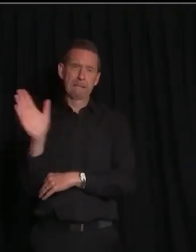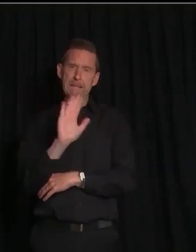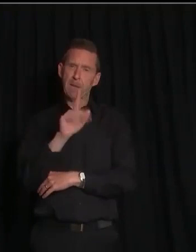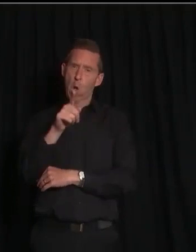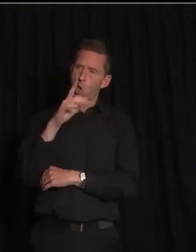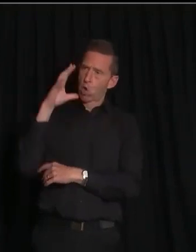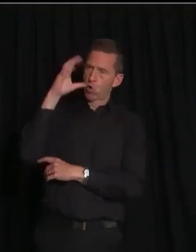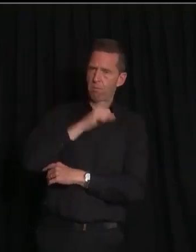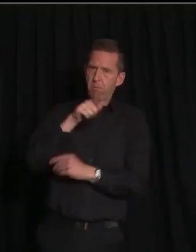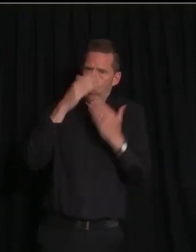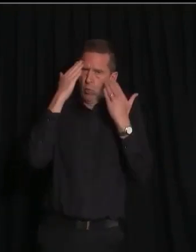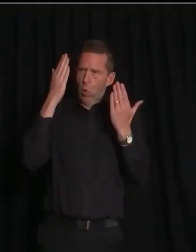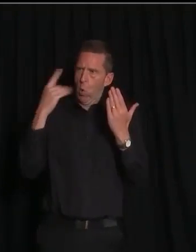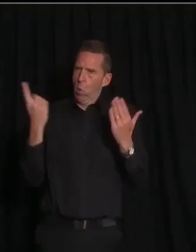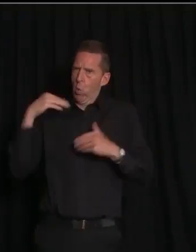Please do not.